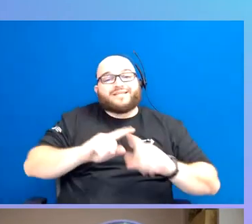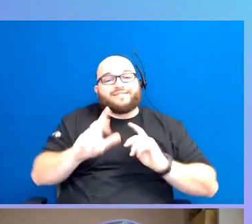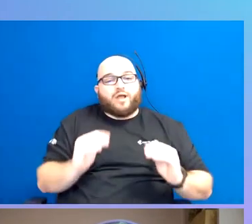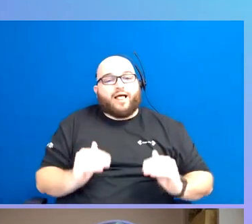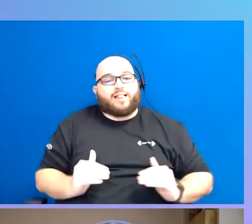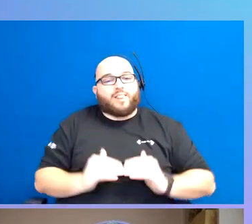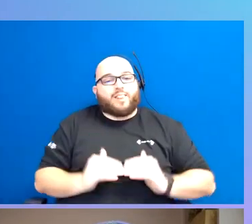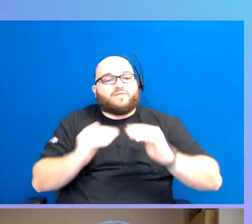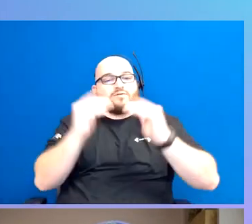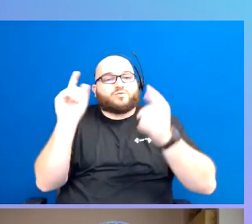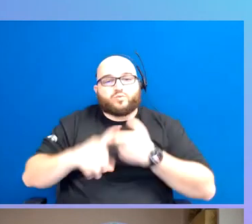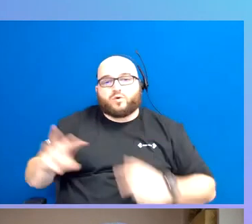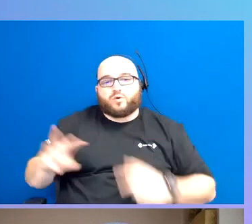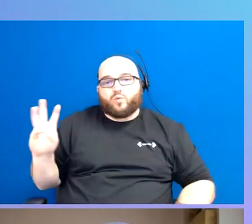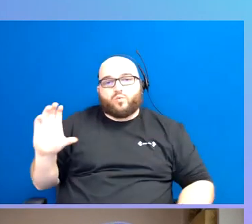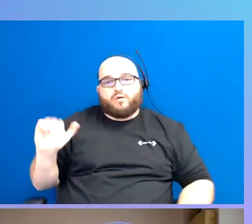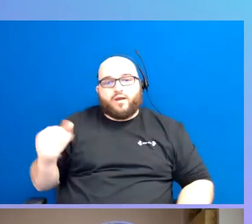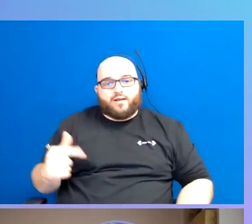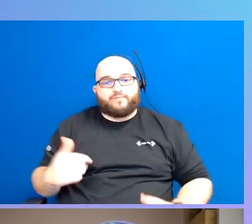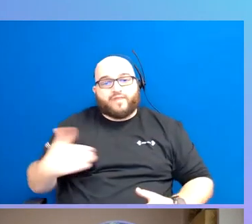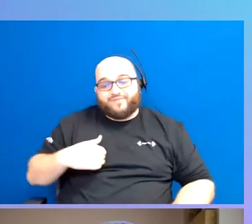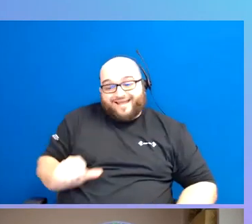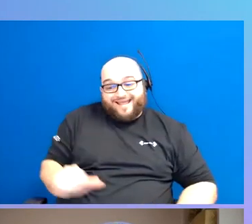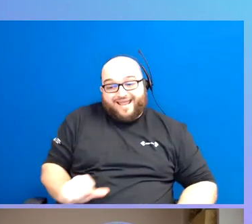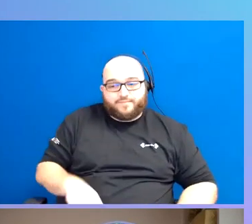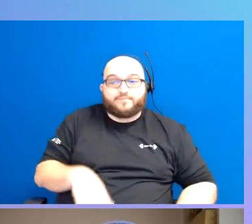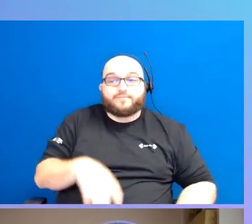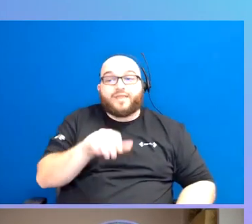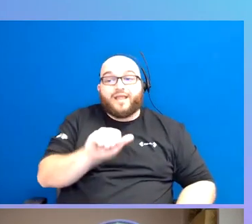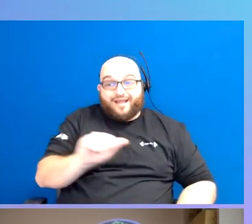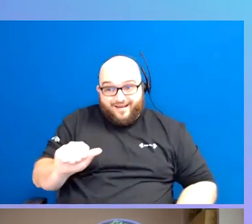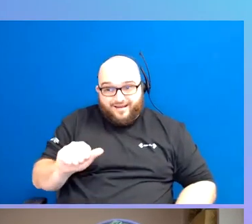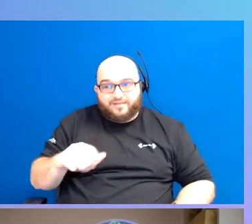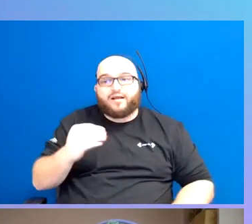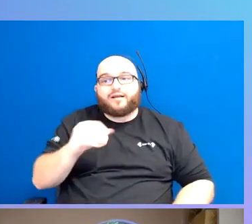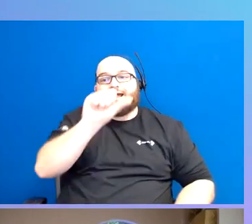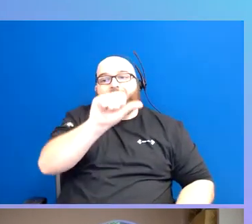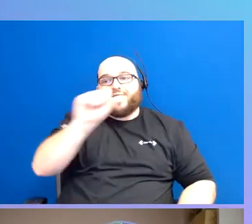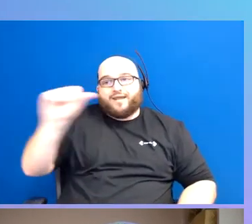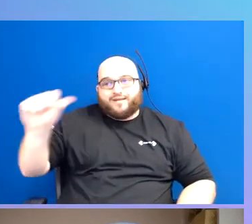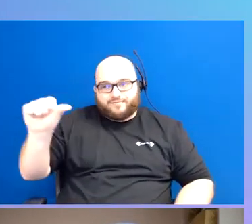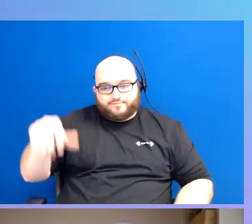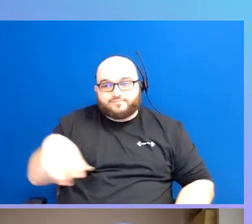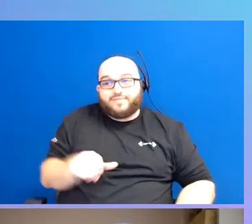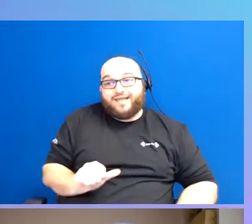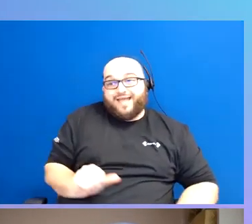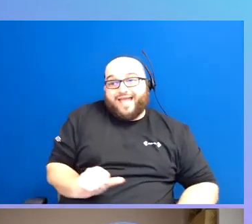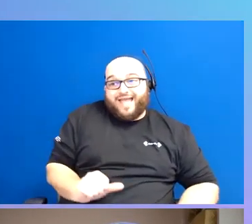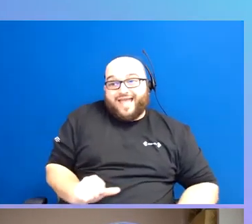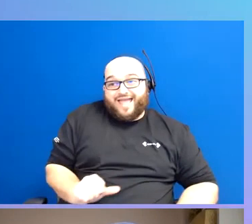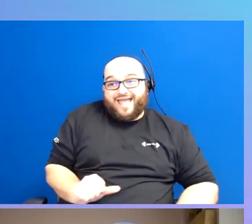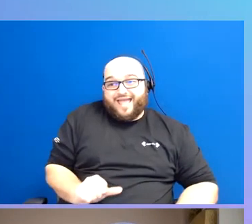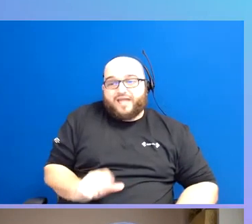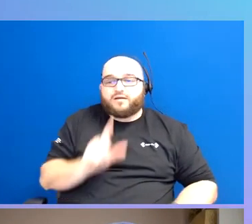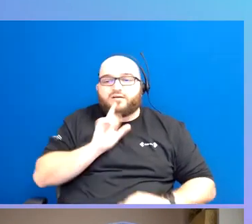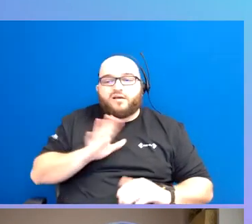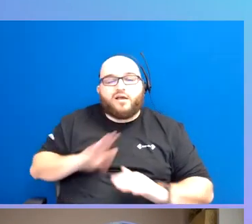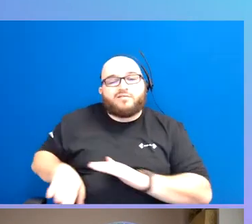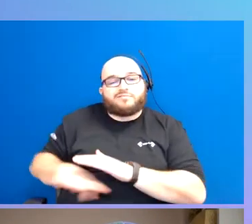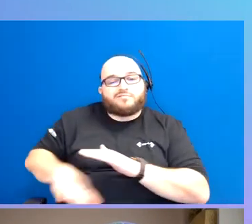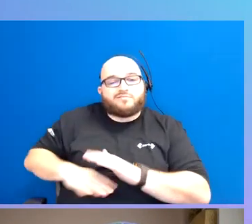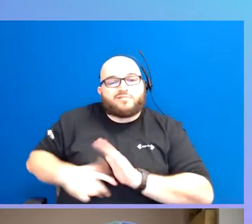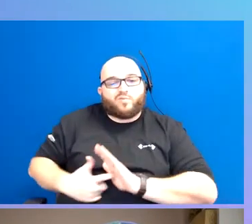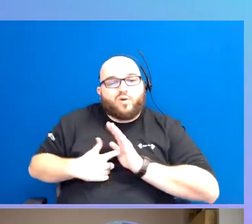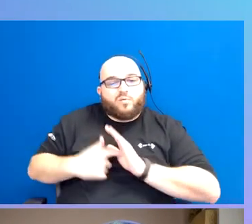to WCAG. So there's level A, there's level AA, and there's level AAA. Level A is sort of our baseline requirements